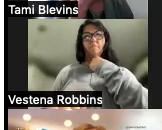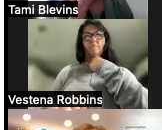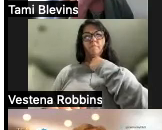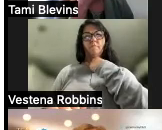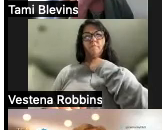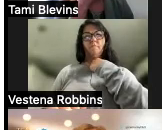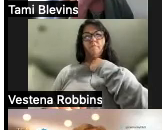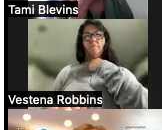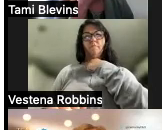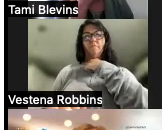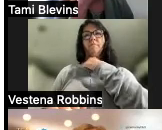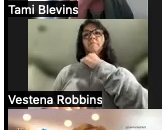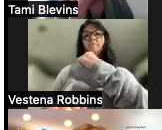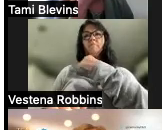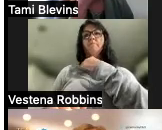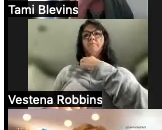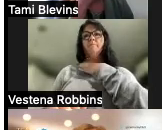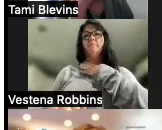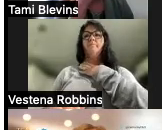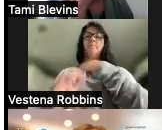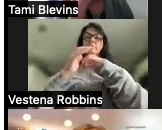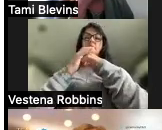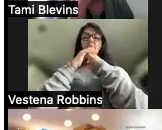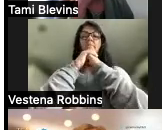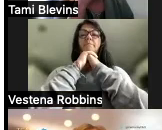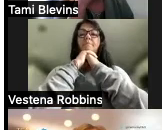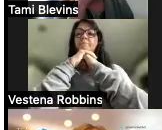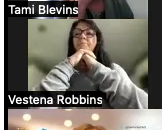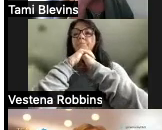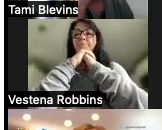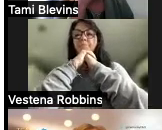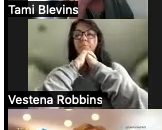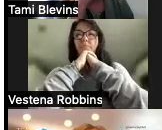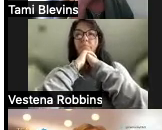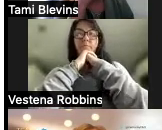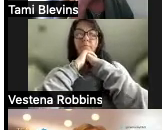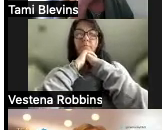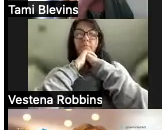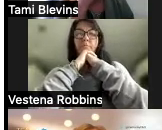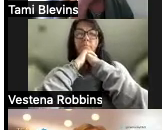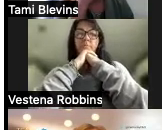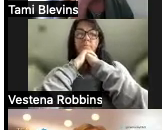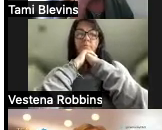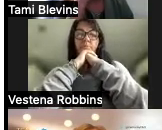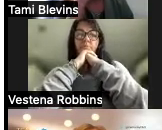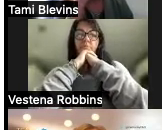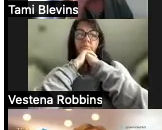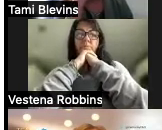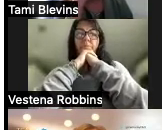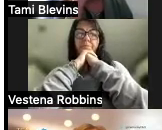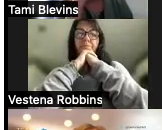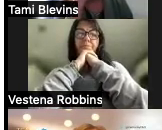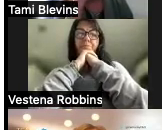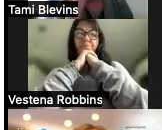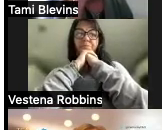community well-being that was developed as a result of a reorganization.